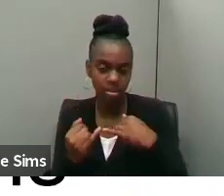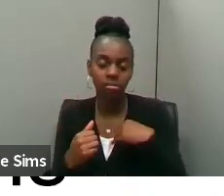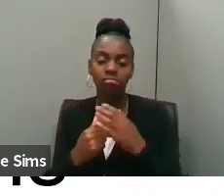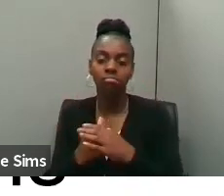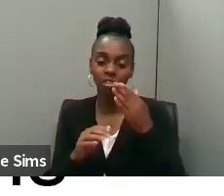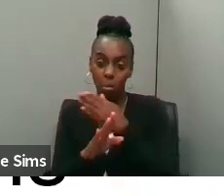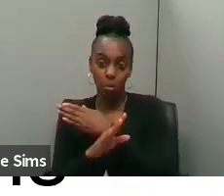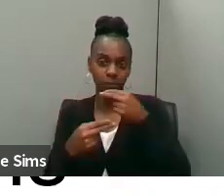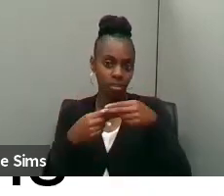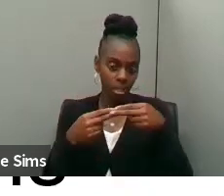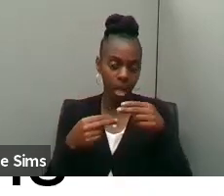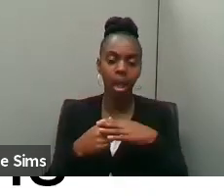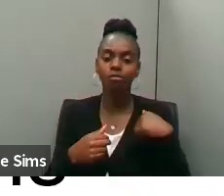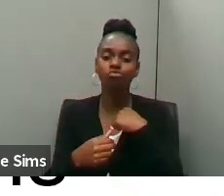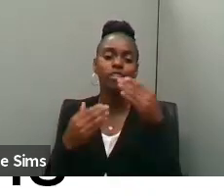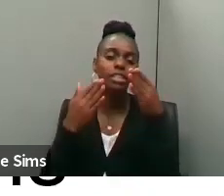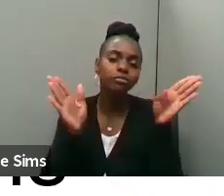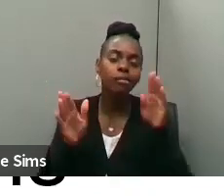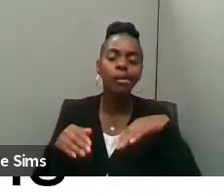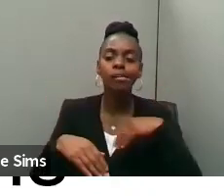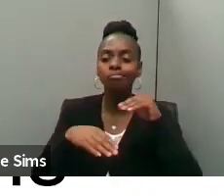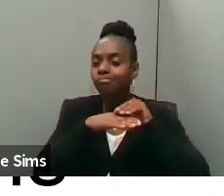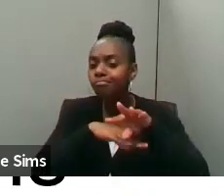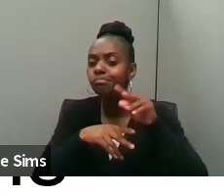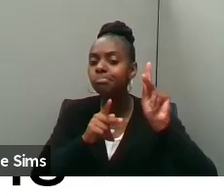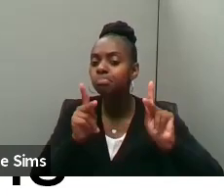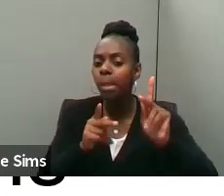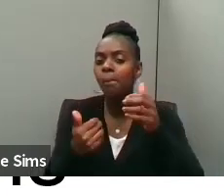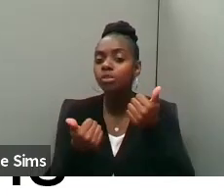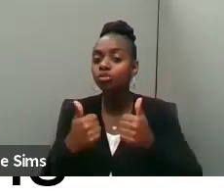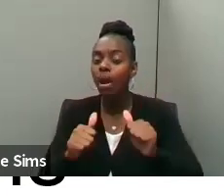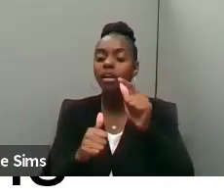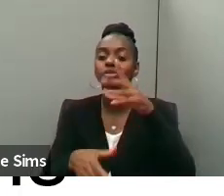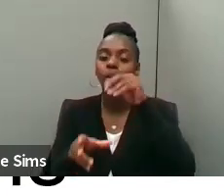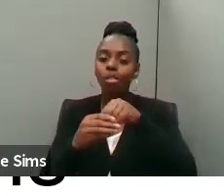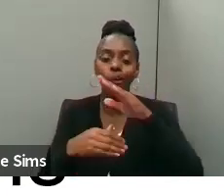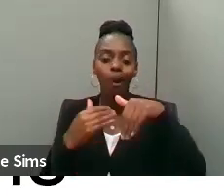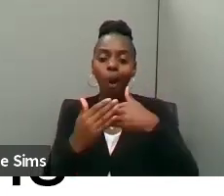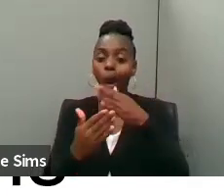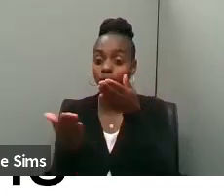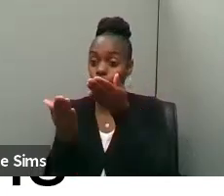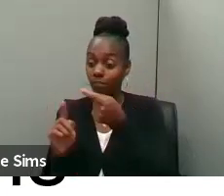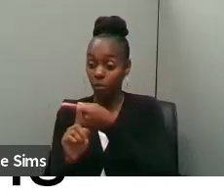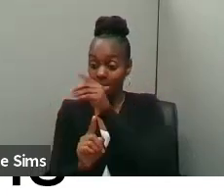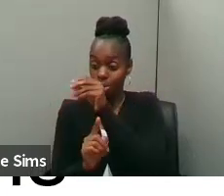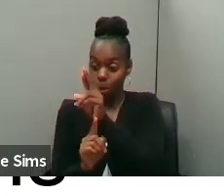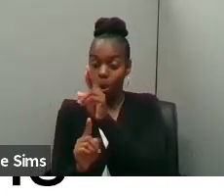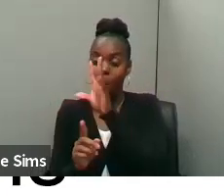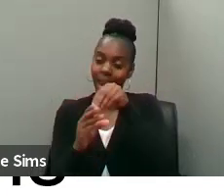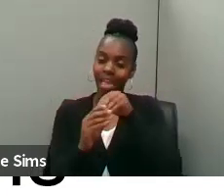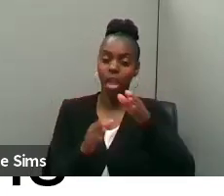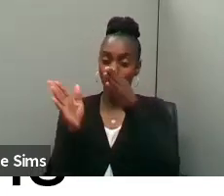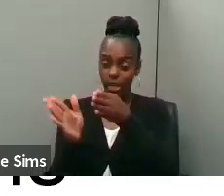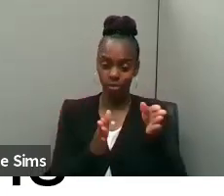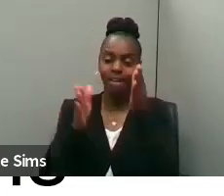earlier, we generally advise folks to include all services that they receive from the DOR in their individualized